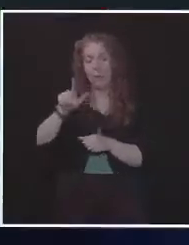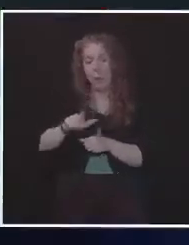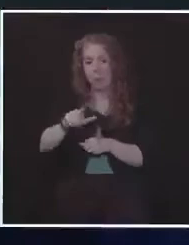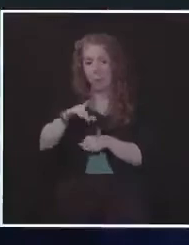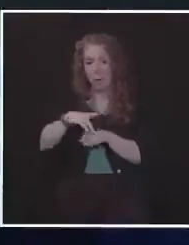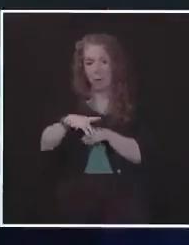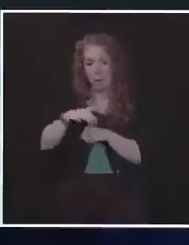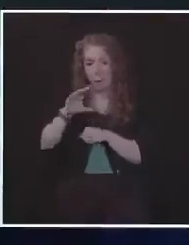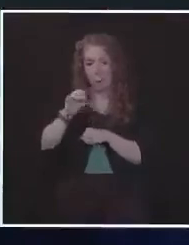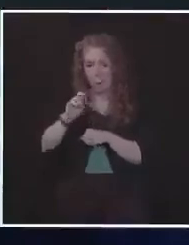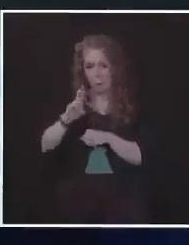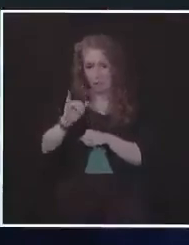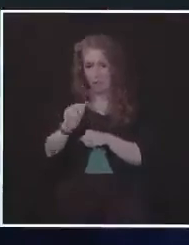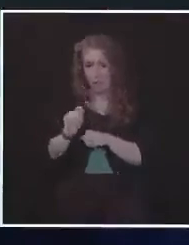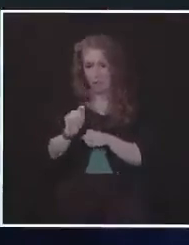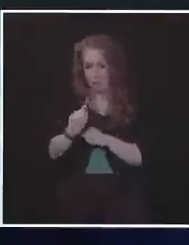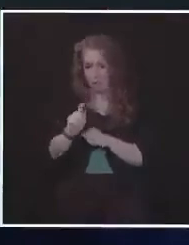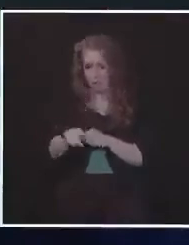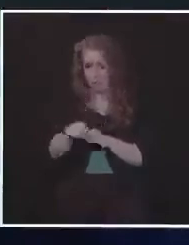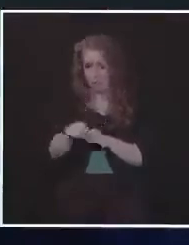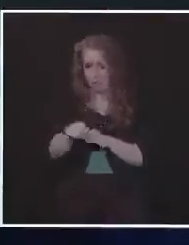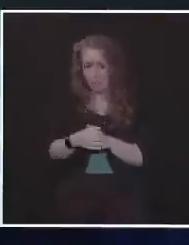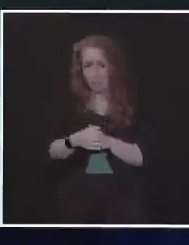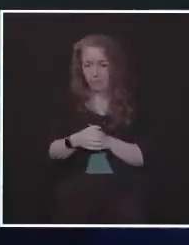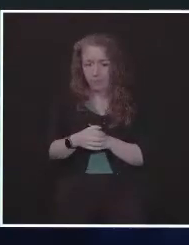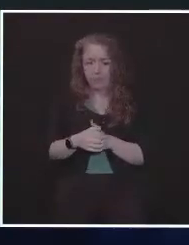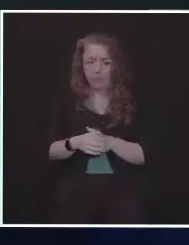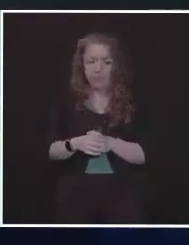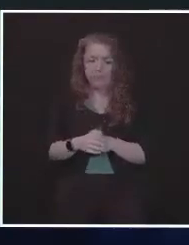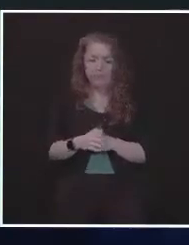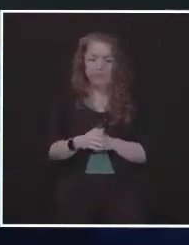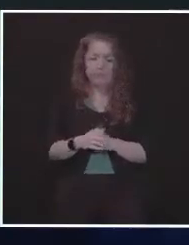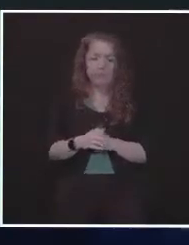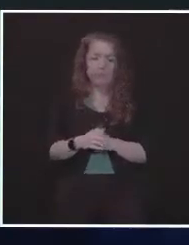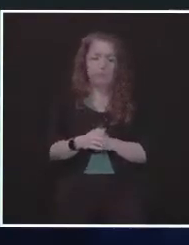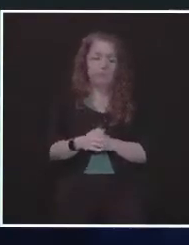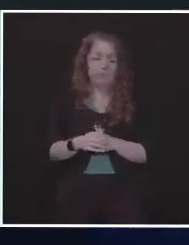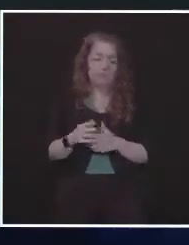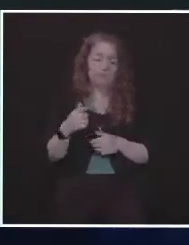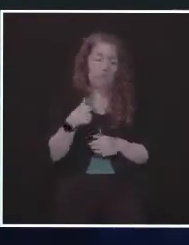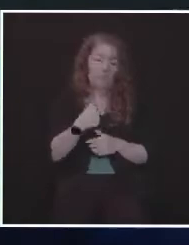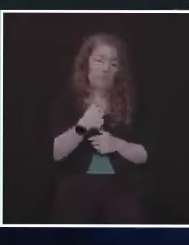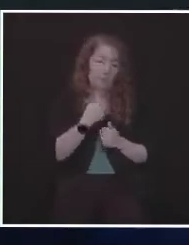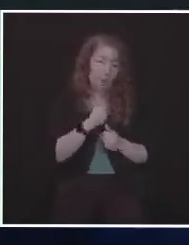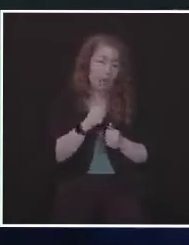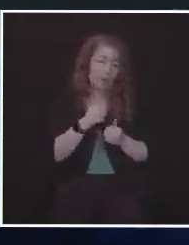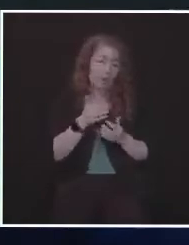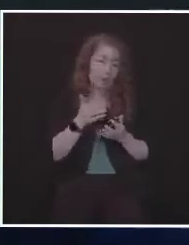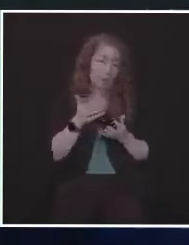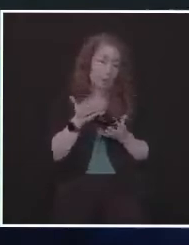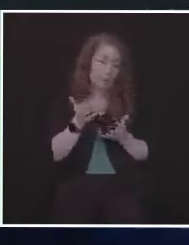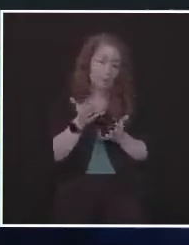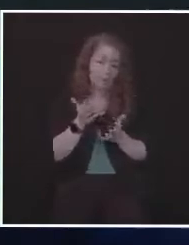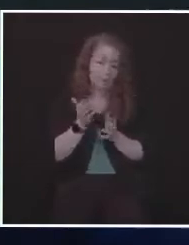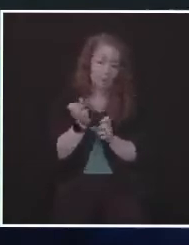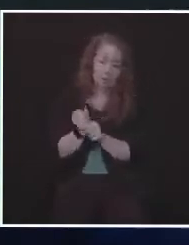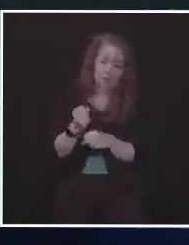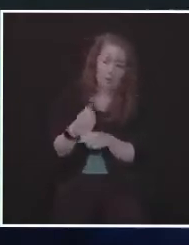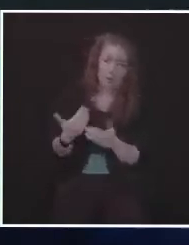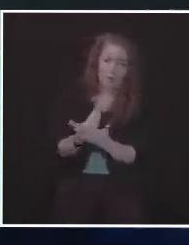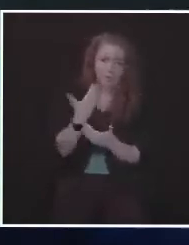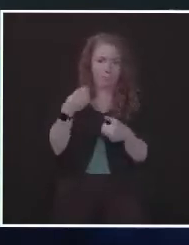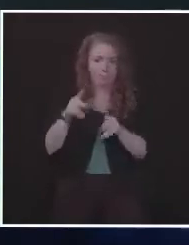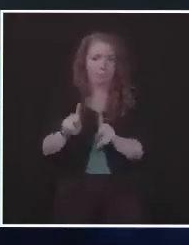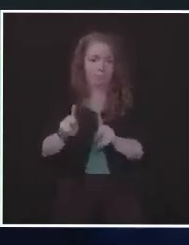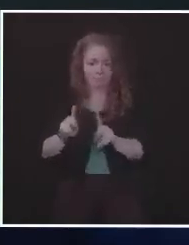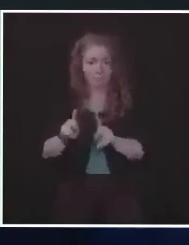So we're really trying to create opportunity. One of the things we're beginning to work on is, and actually got over